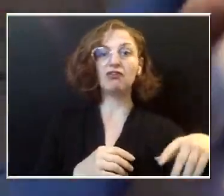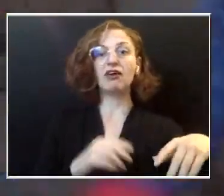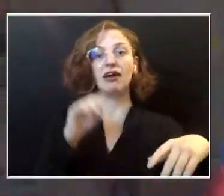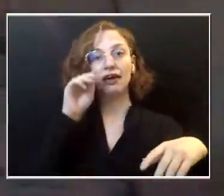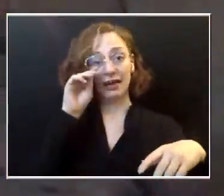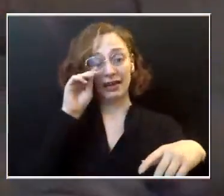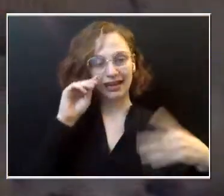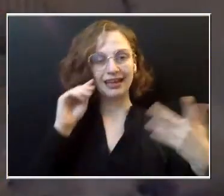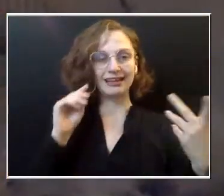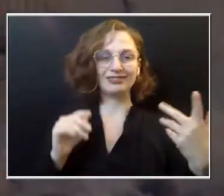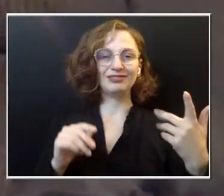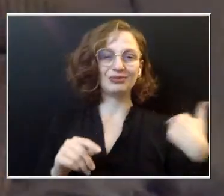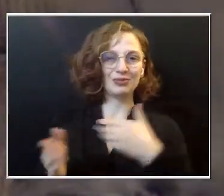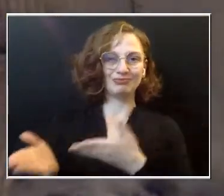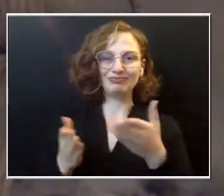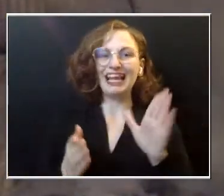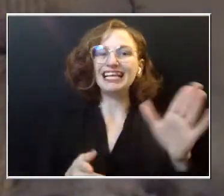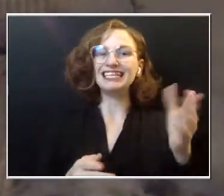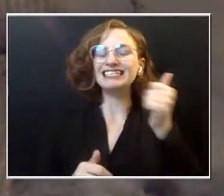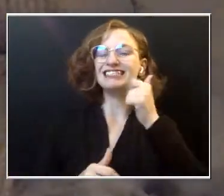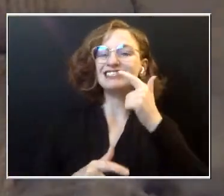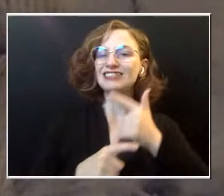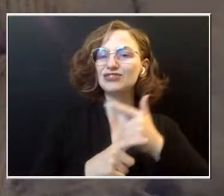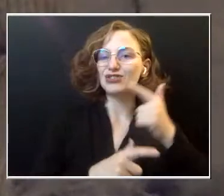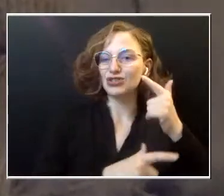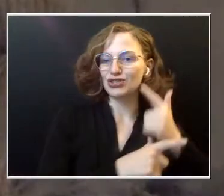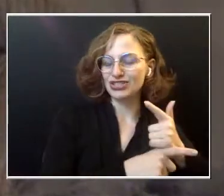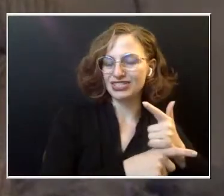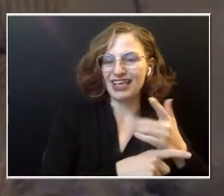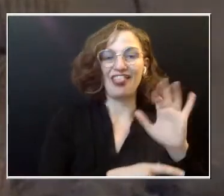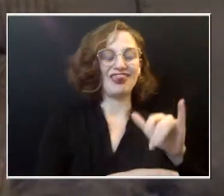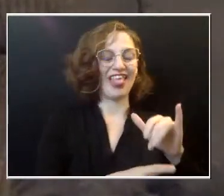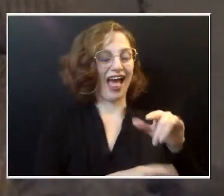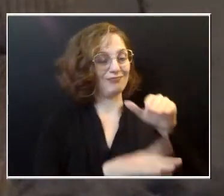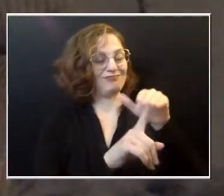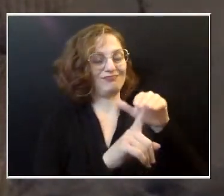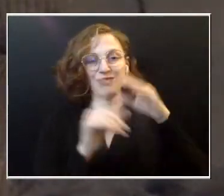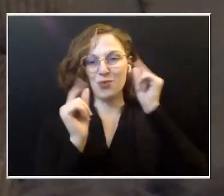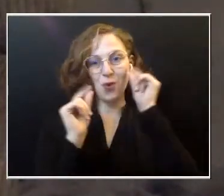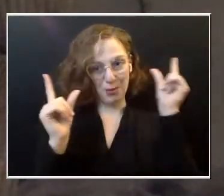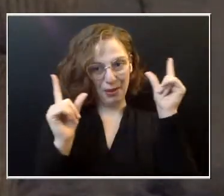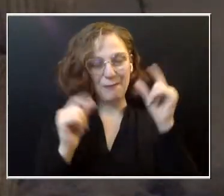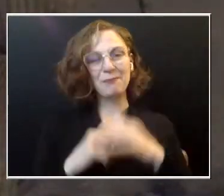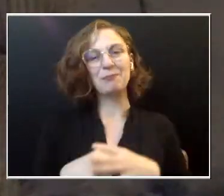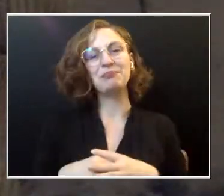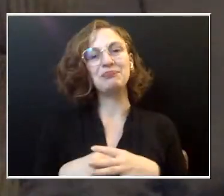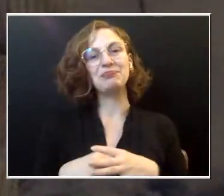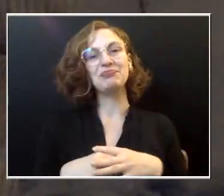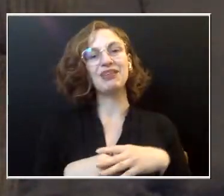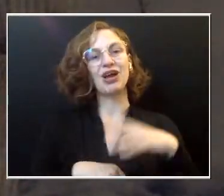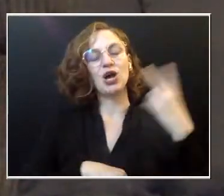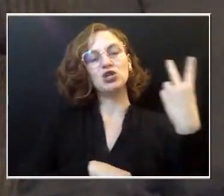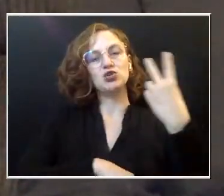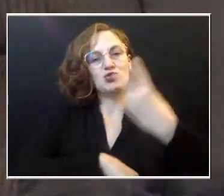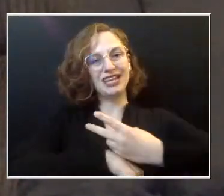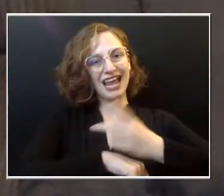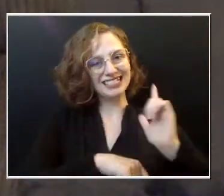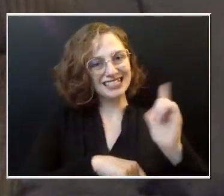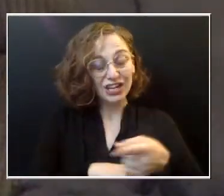up. And then about 2 days after that, we had them come up, and he just ran to